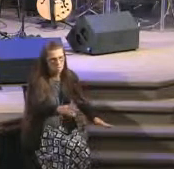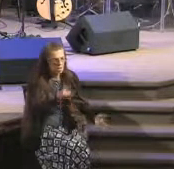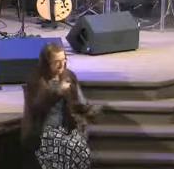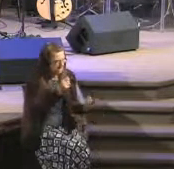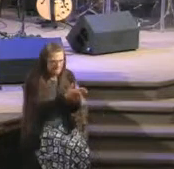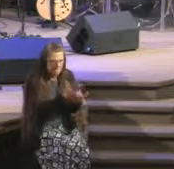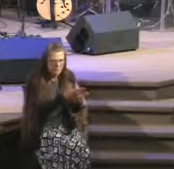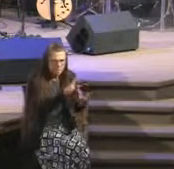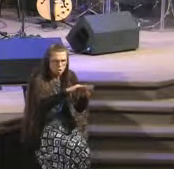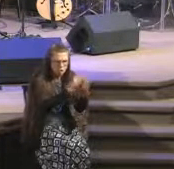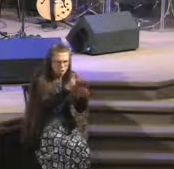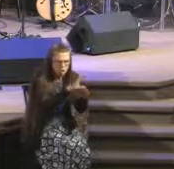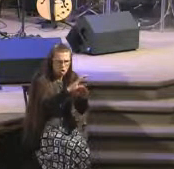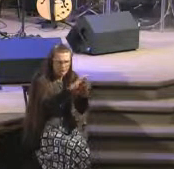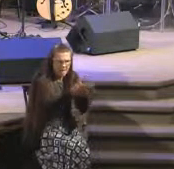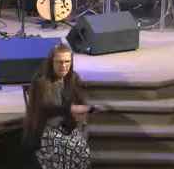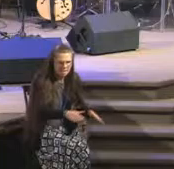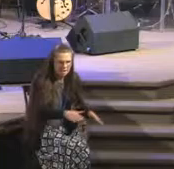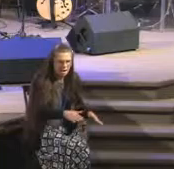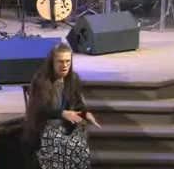in itself, they became